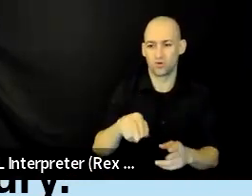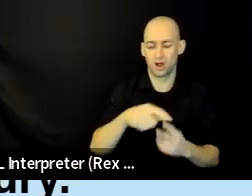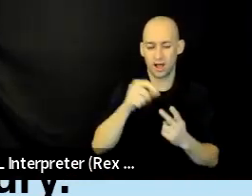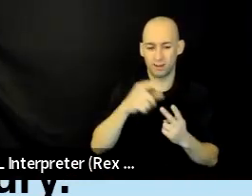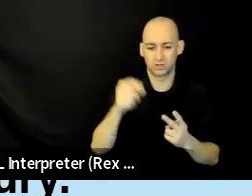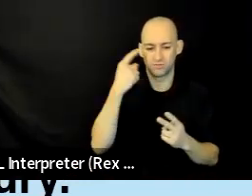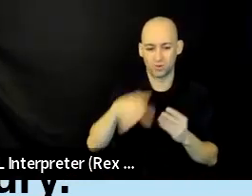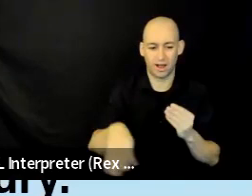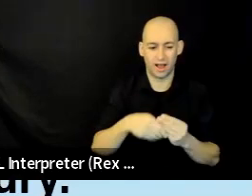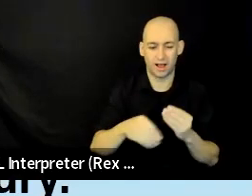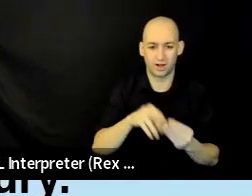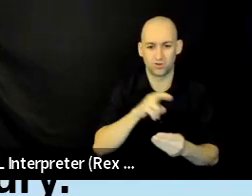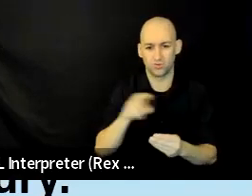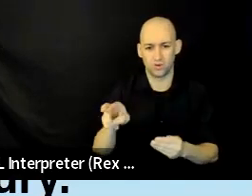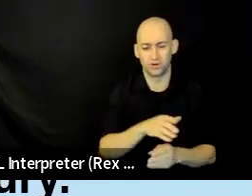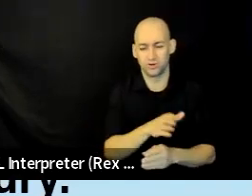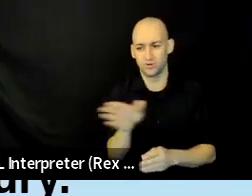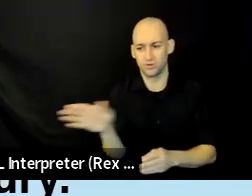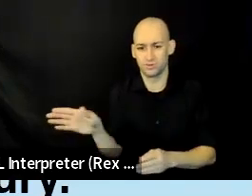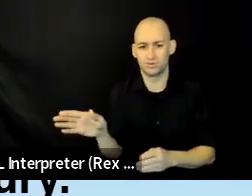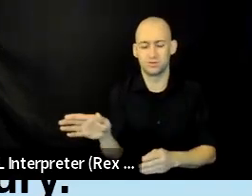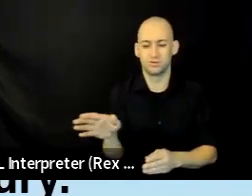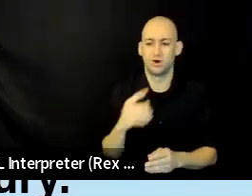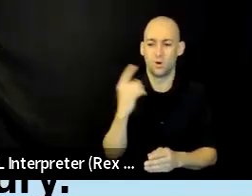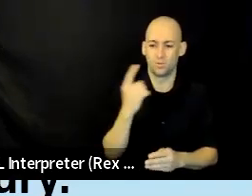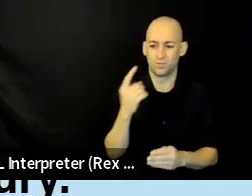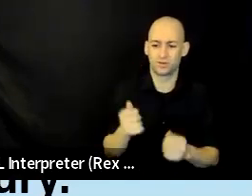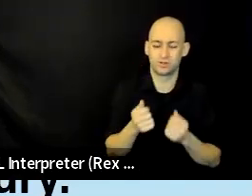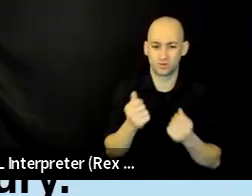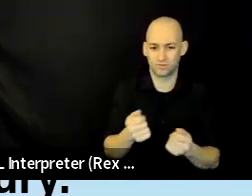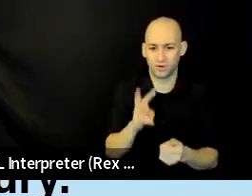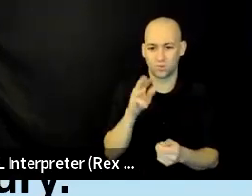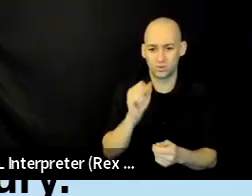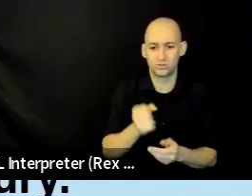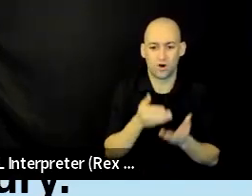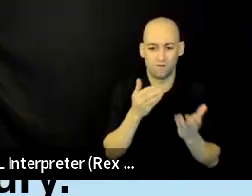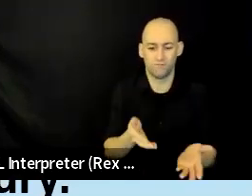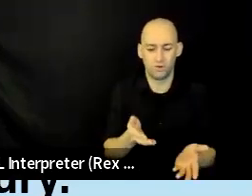in only driveway was also offered to the owner.